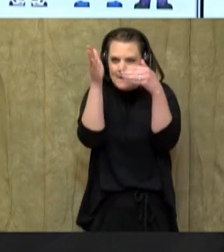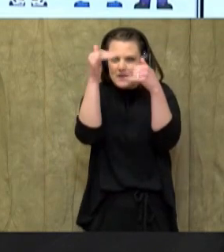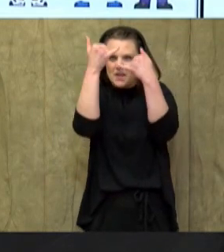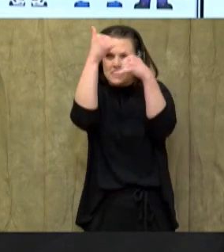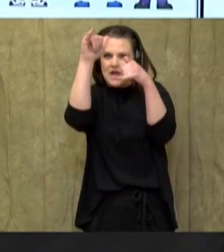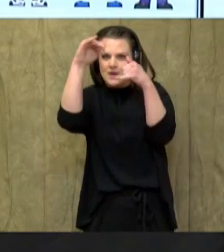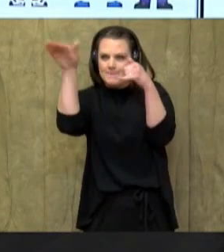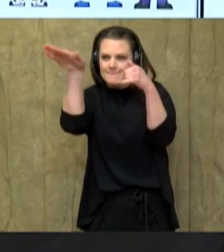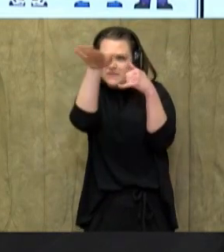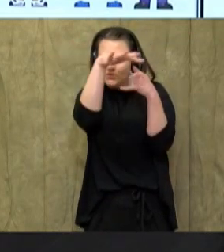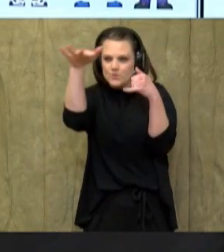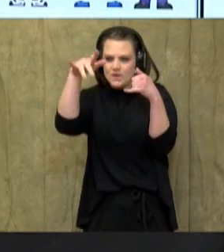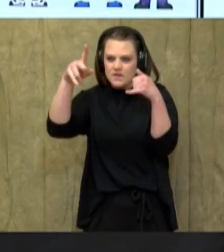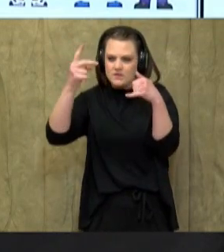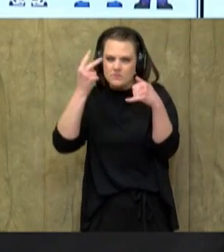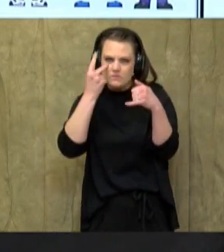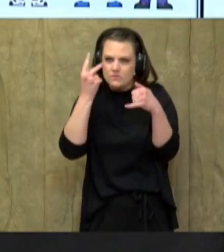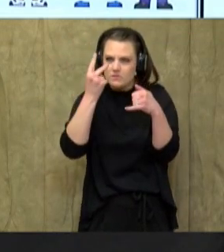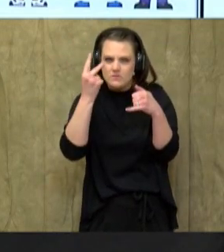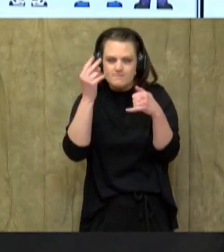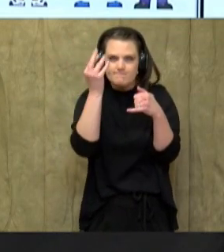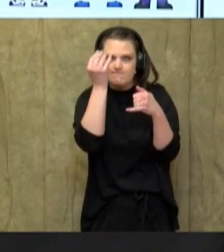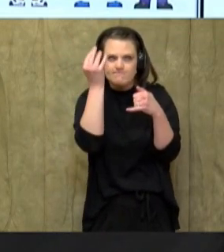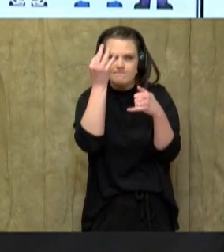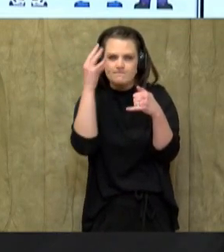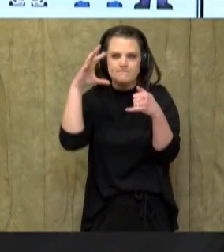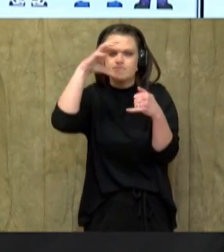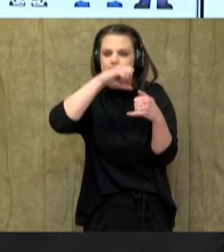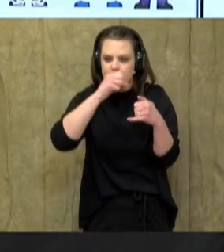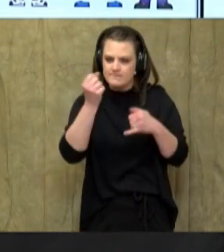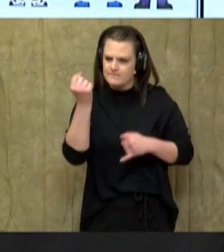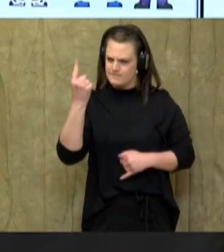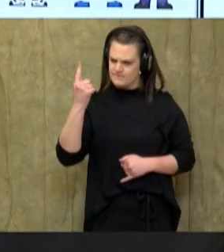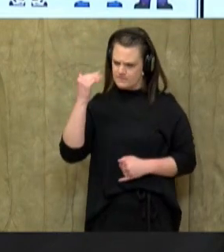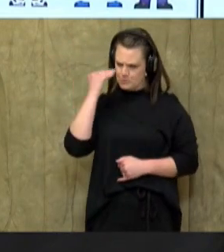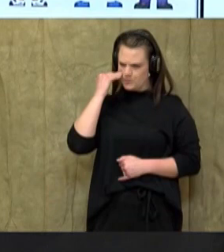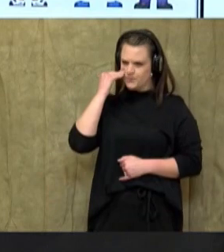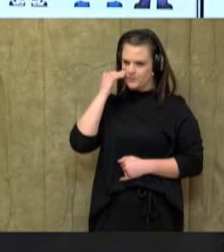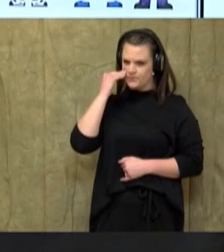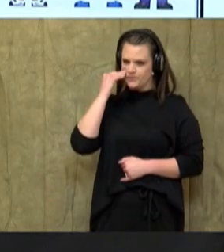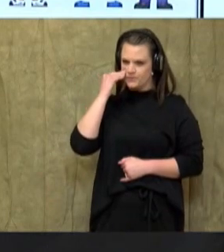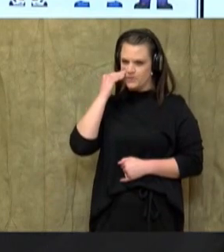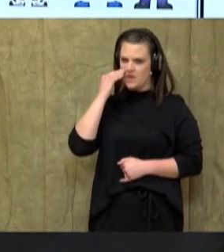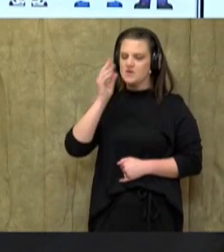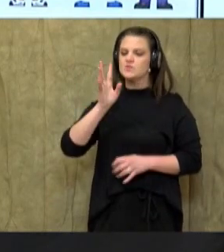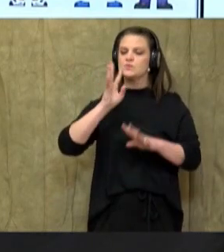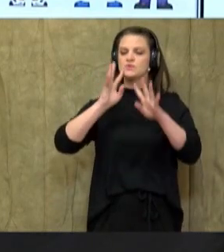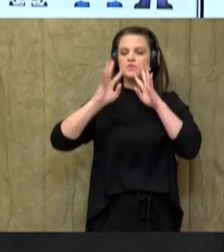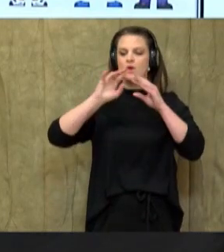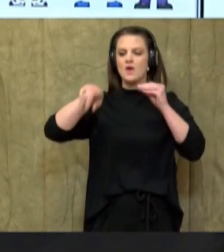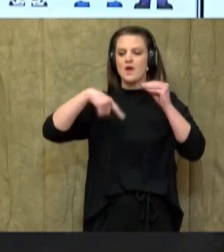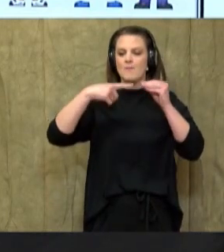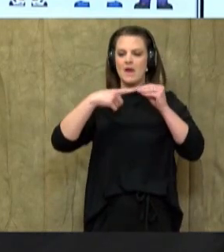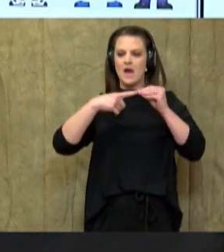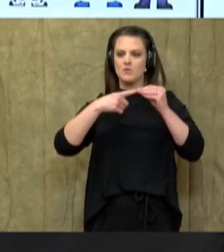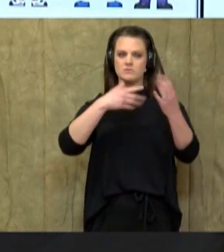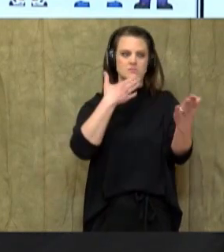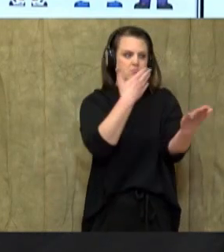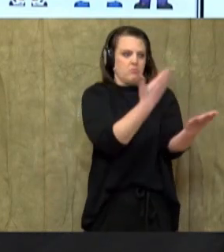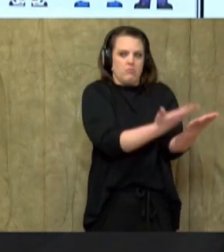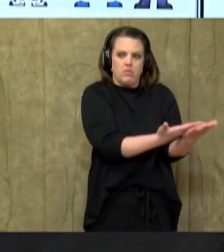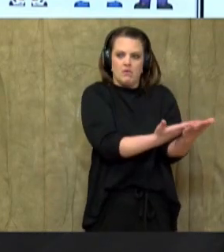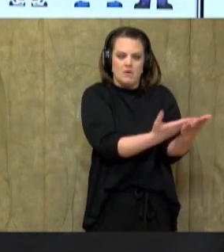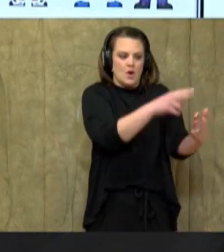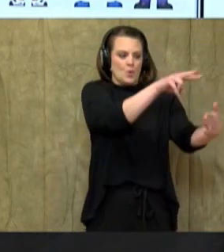So, in other words, the lines refer to the actual reading. So, it